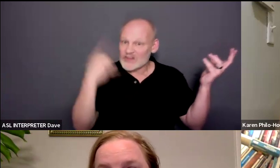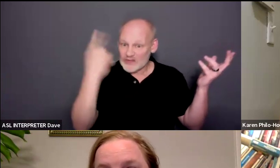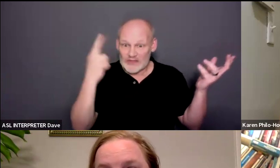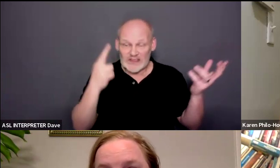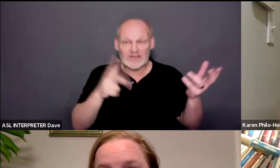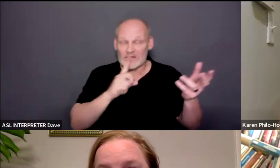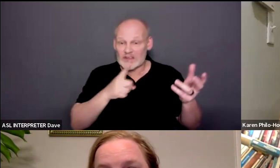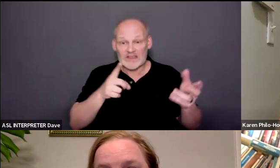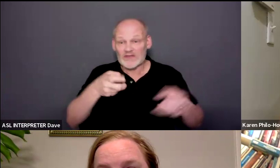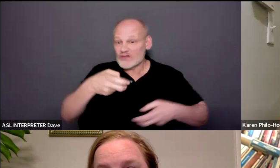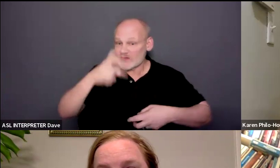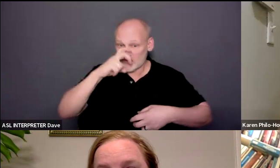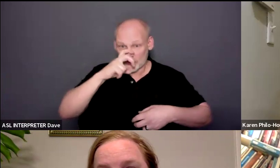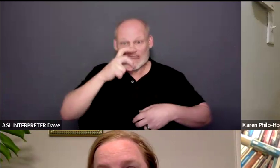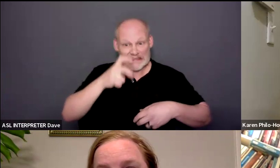disease.